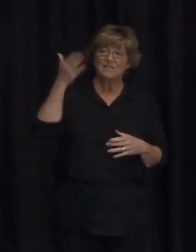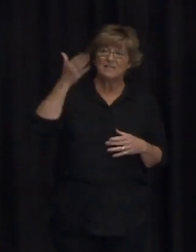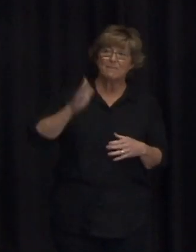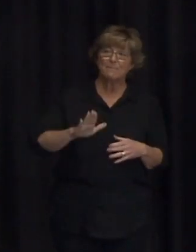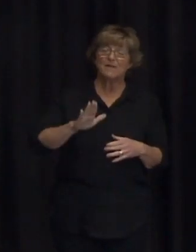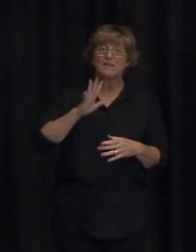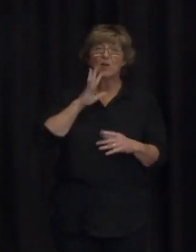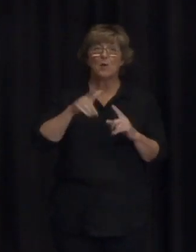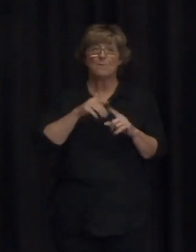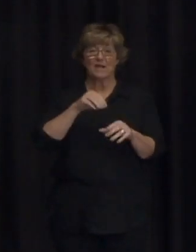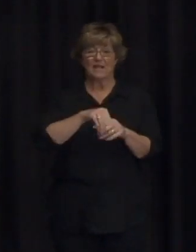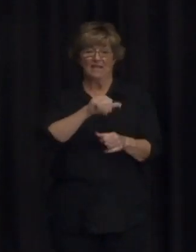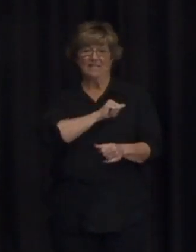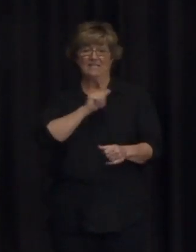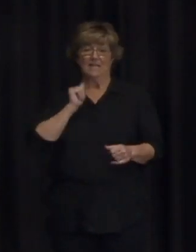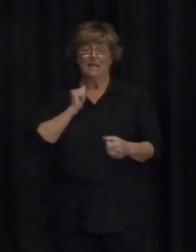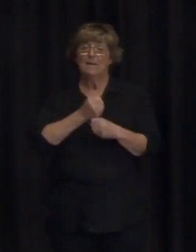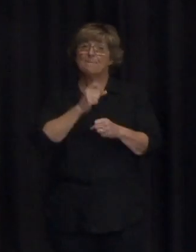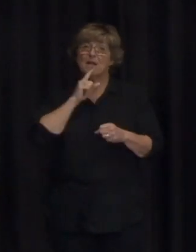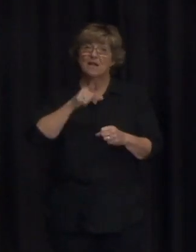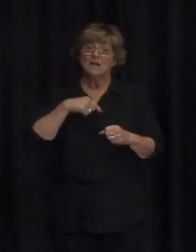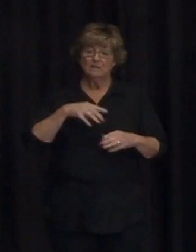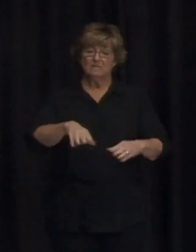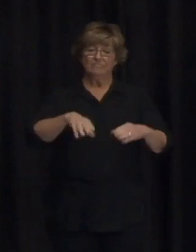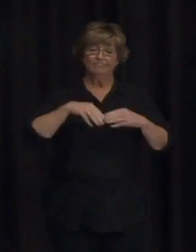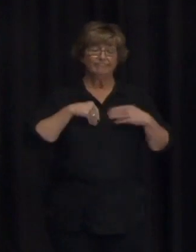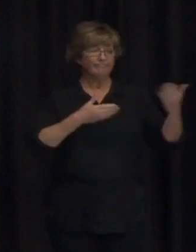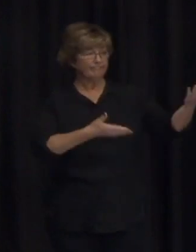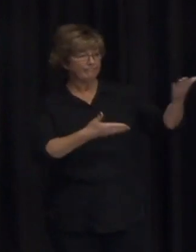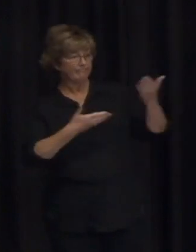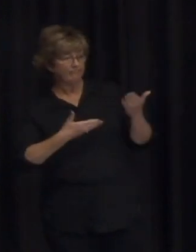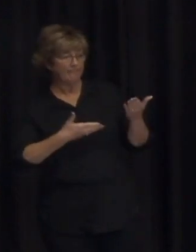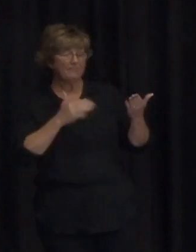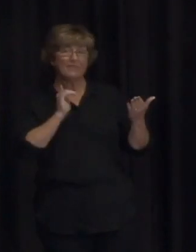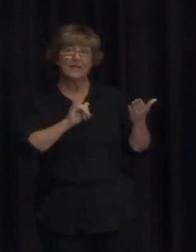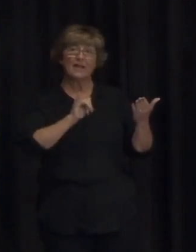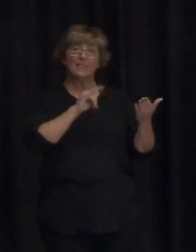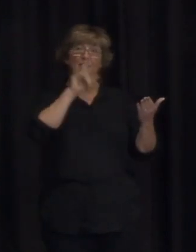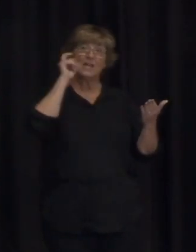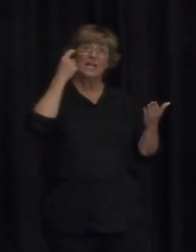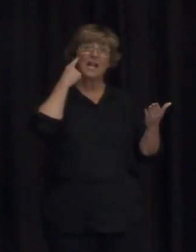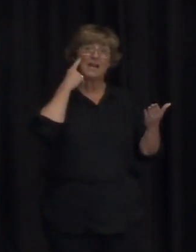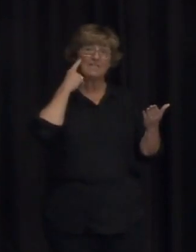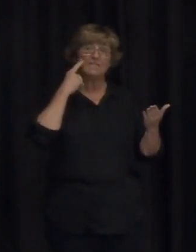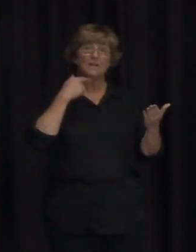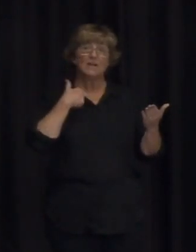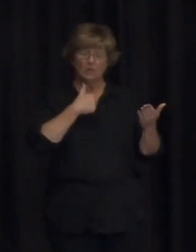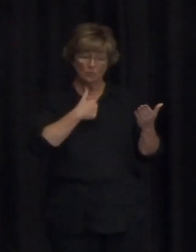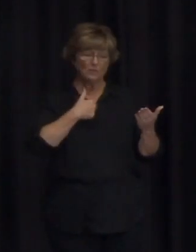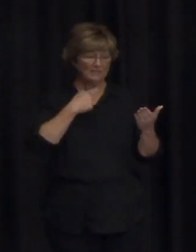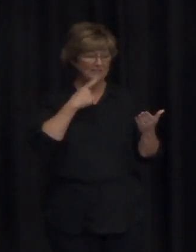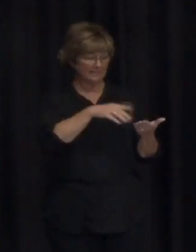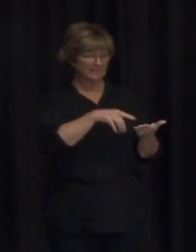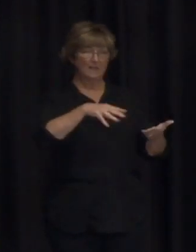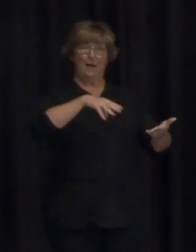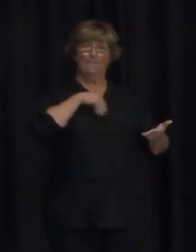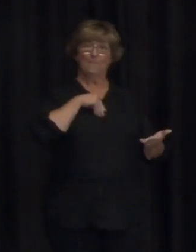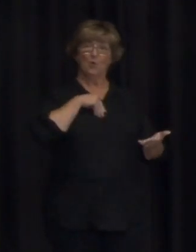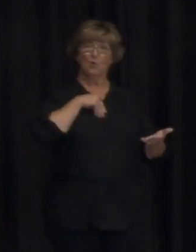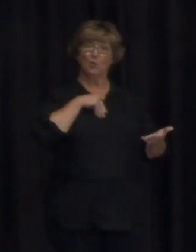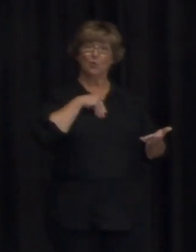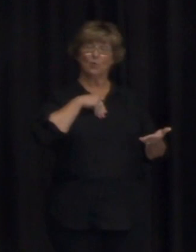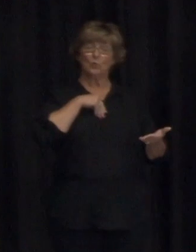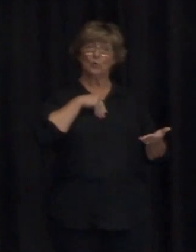in the Assembly to make sure that we took the proposal that the governor brought to us and we put our imprint on it, because we every single